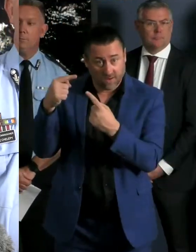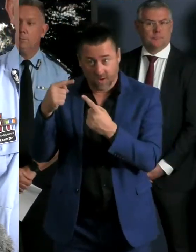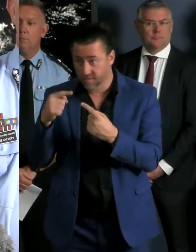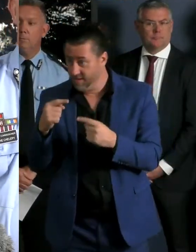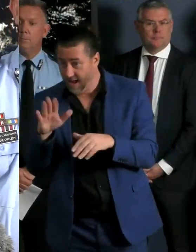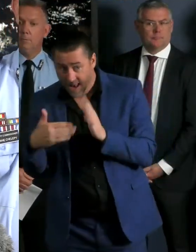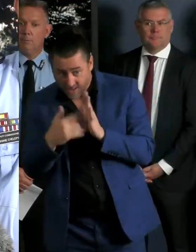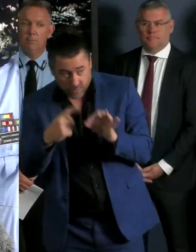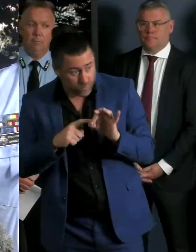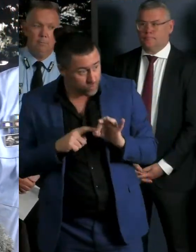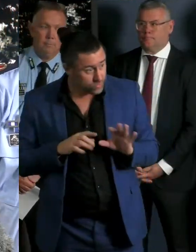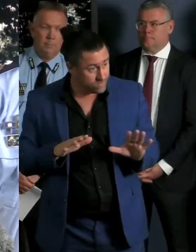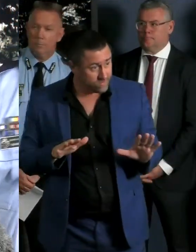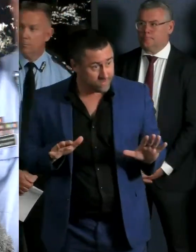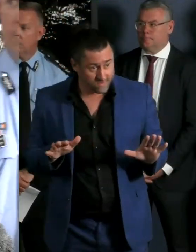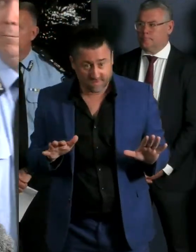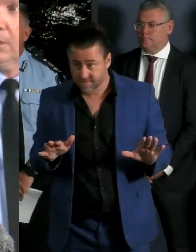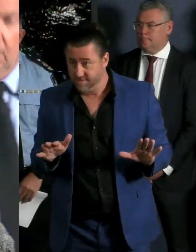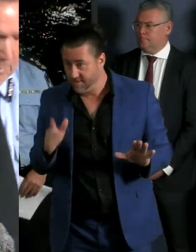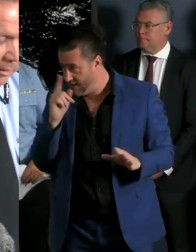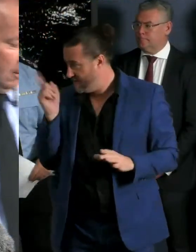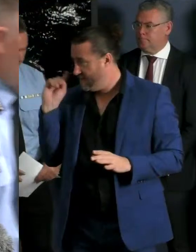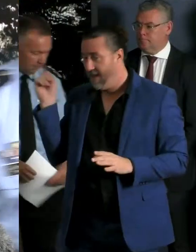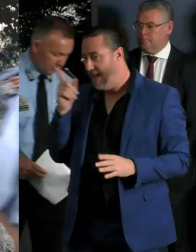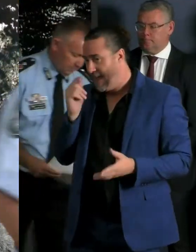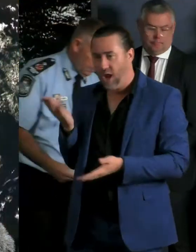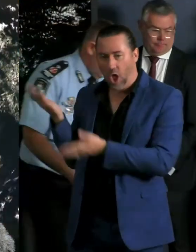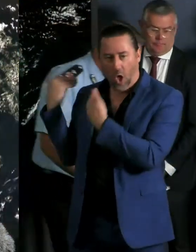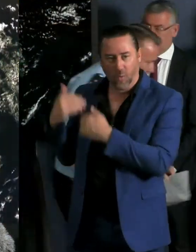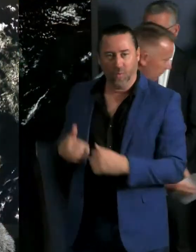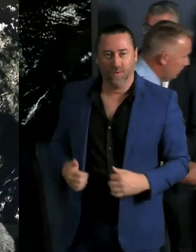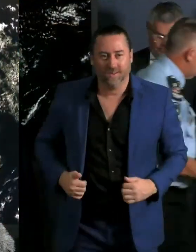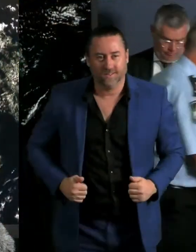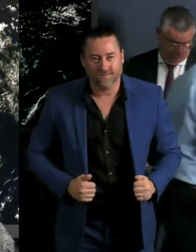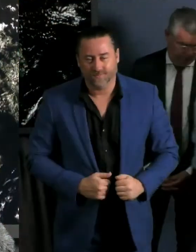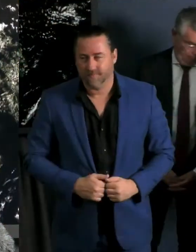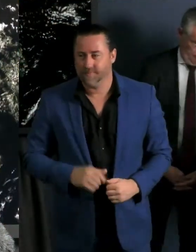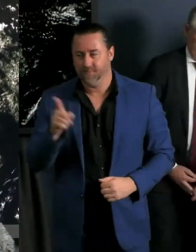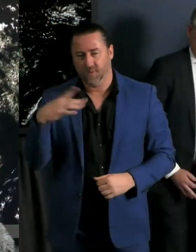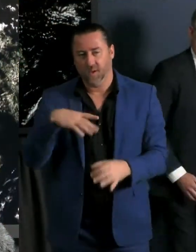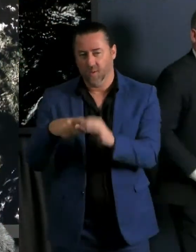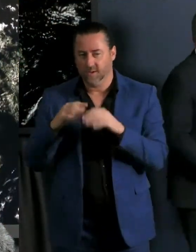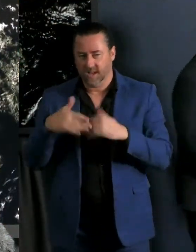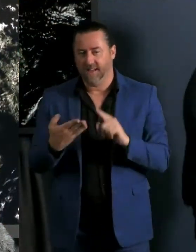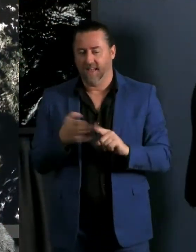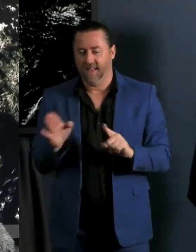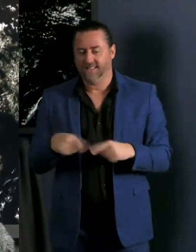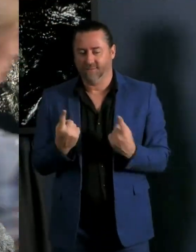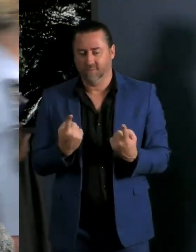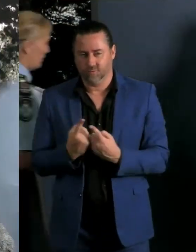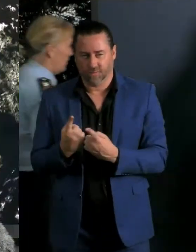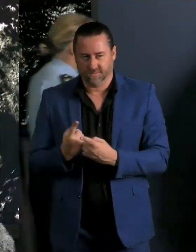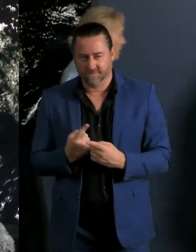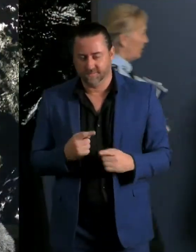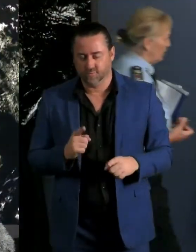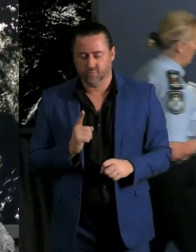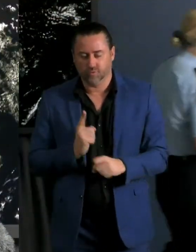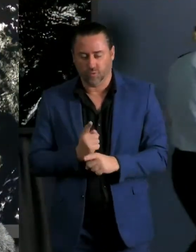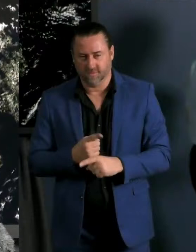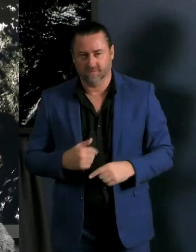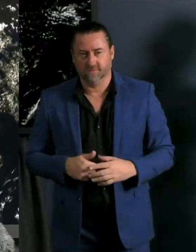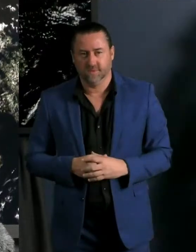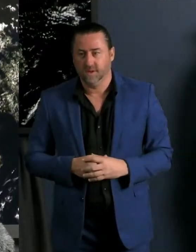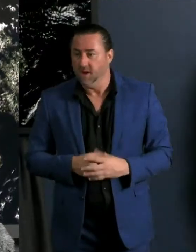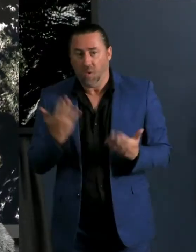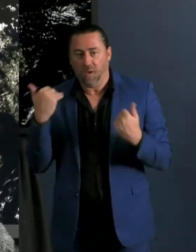response? yeah, We might let officials leave if they want to. And